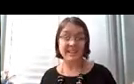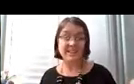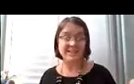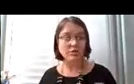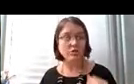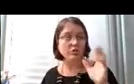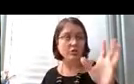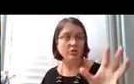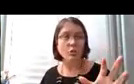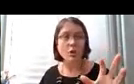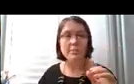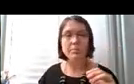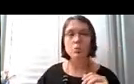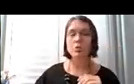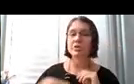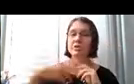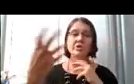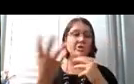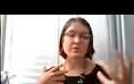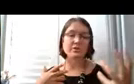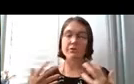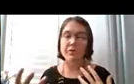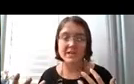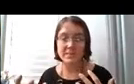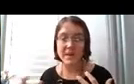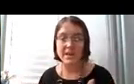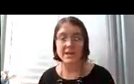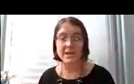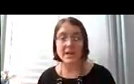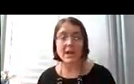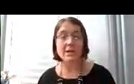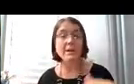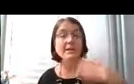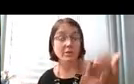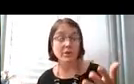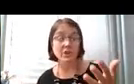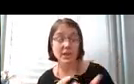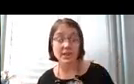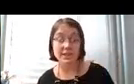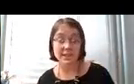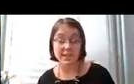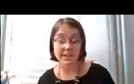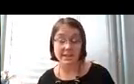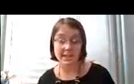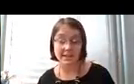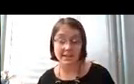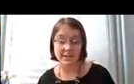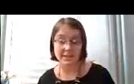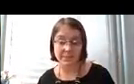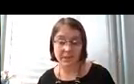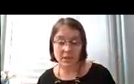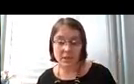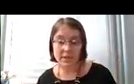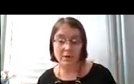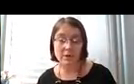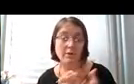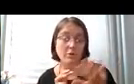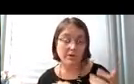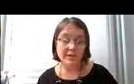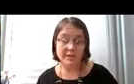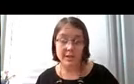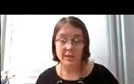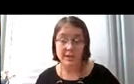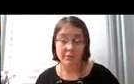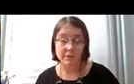a sector is. You could use your whiteboard, you could just ask for feedback, and then you'd share these key sectors. Now,